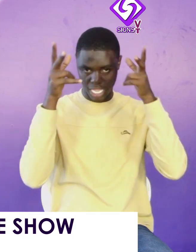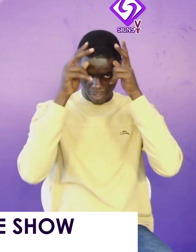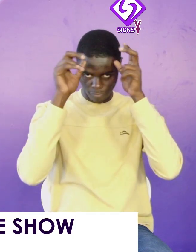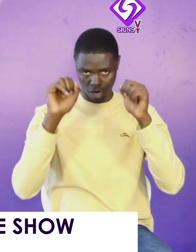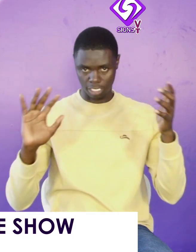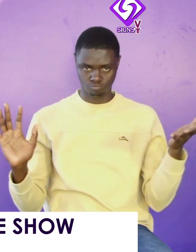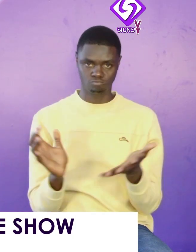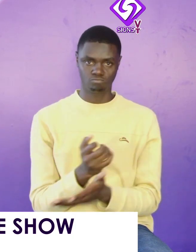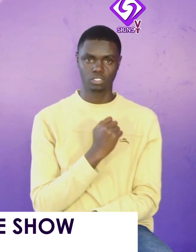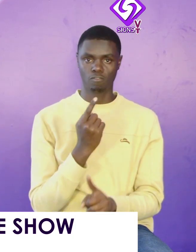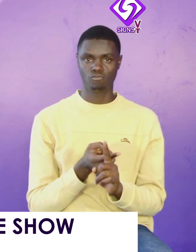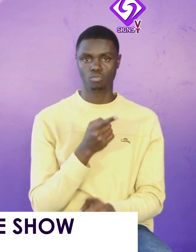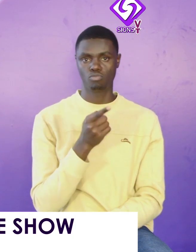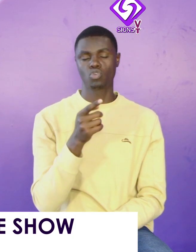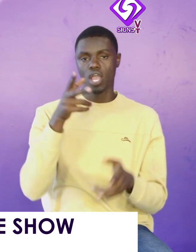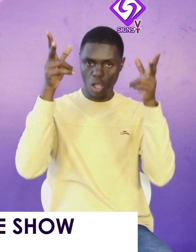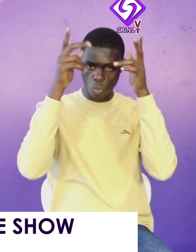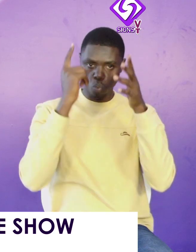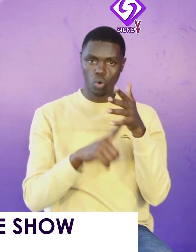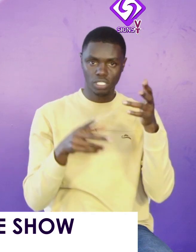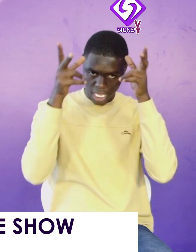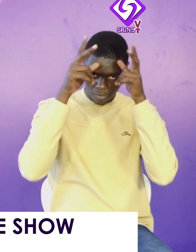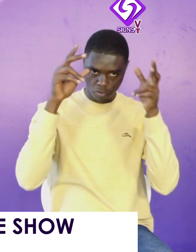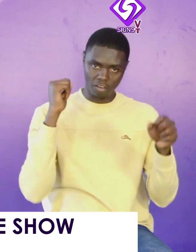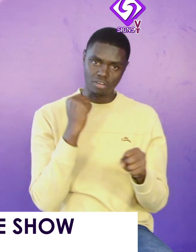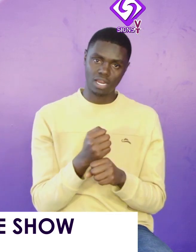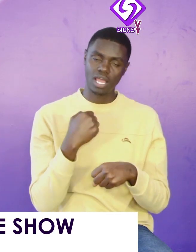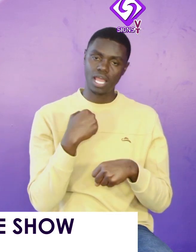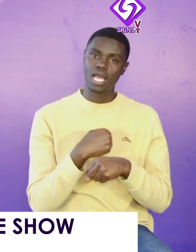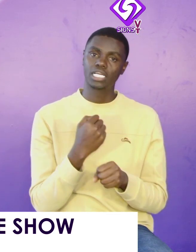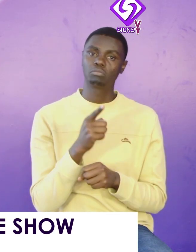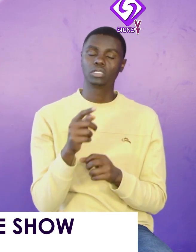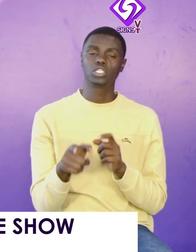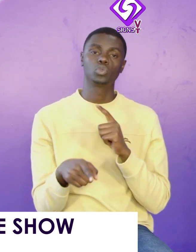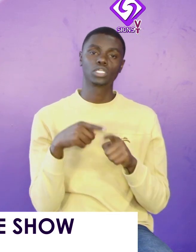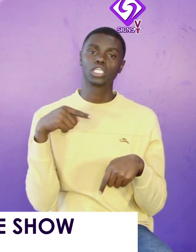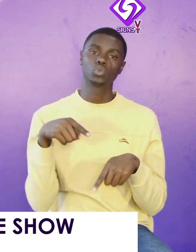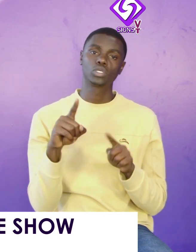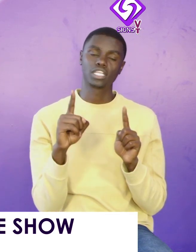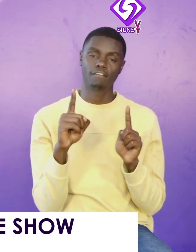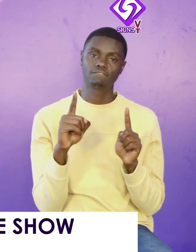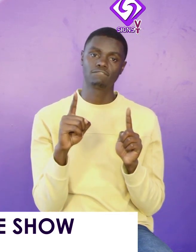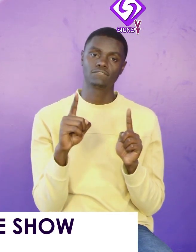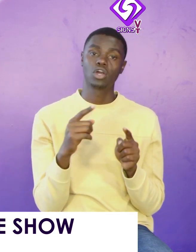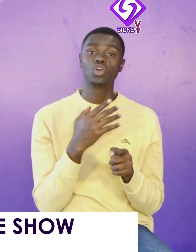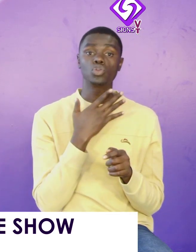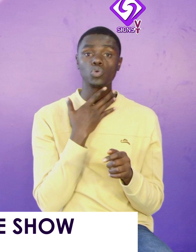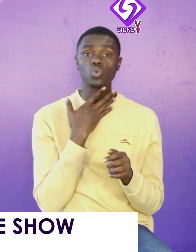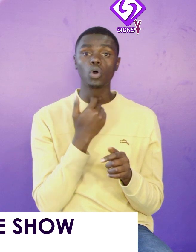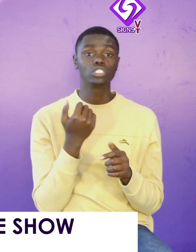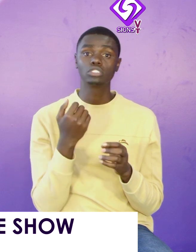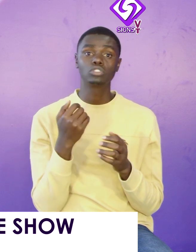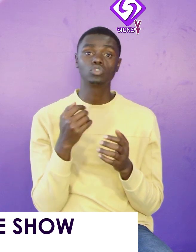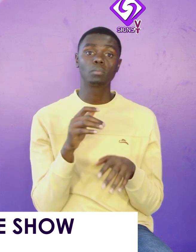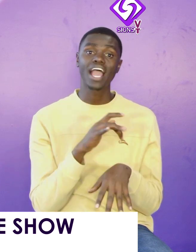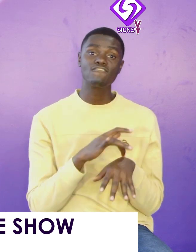from you. What evil has done? It has made you just kill yourself with your own hands. Do you want to fall prey in